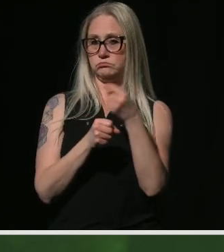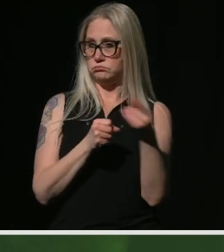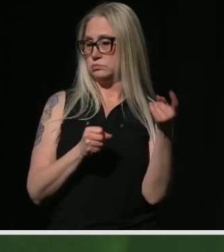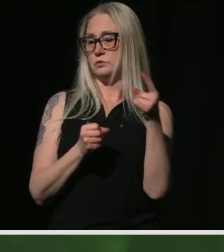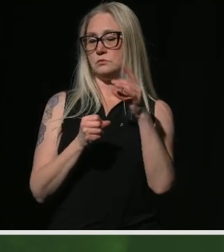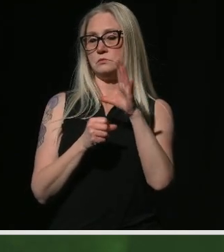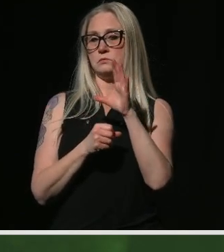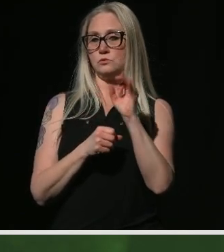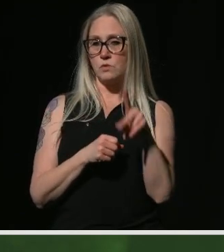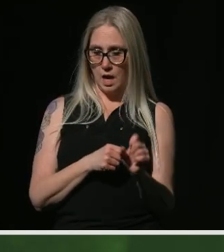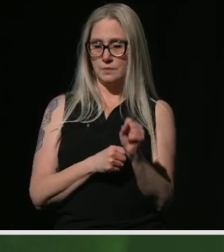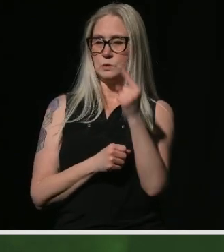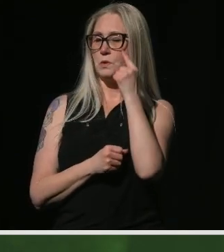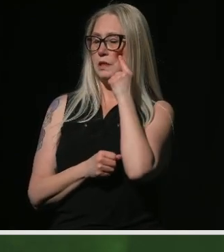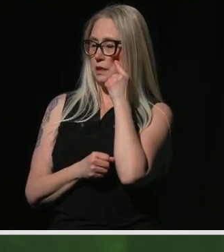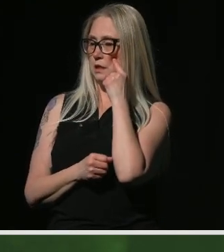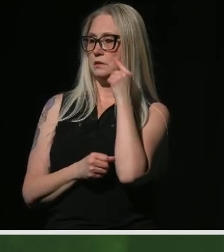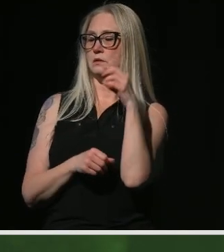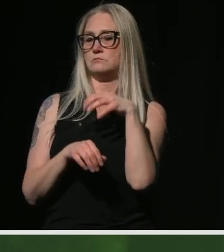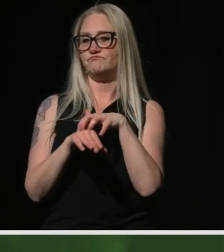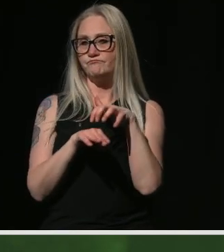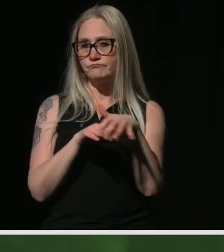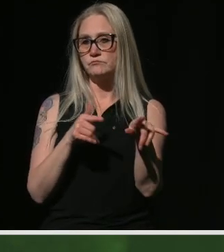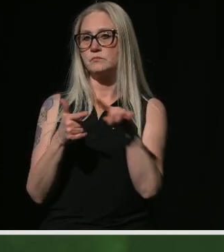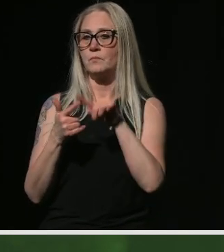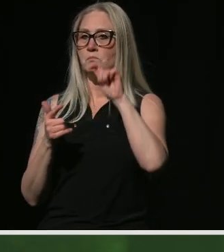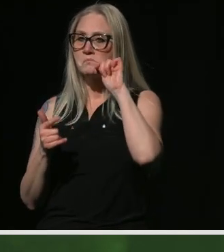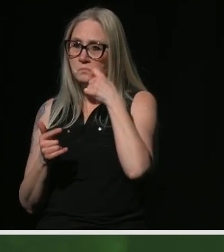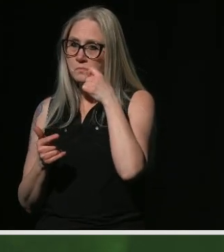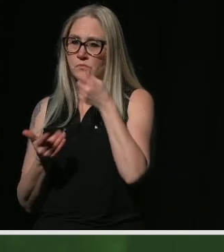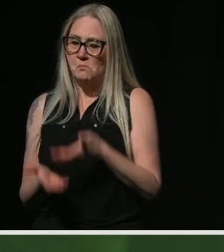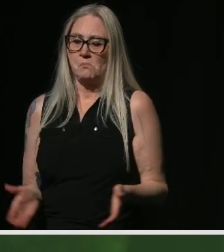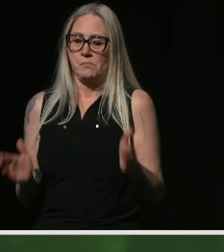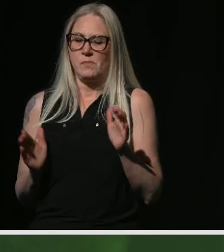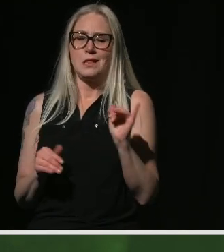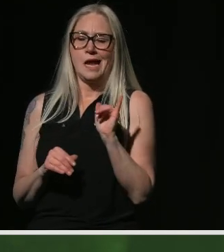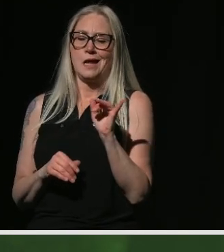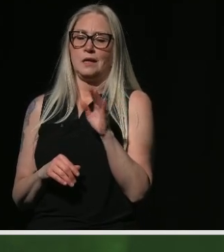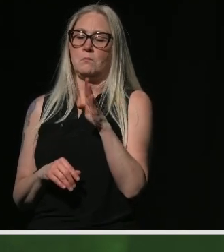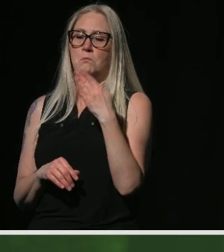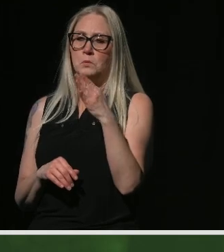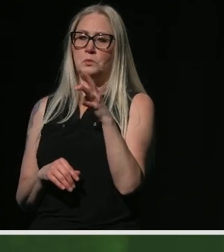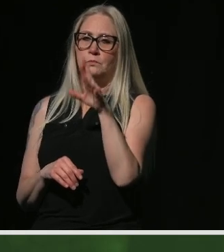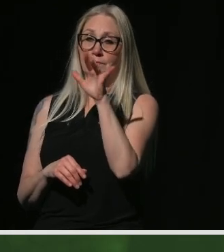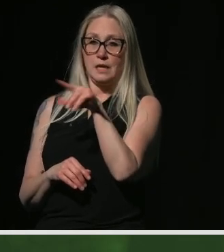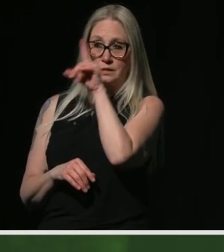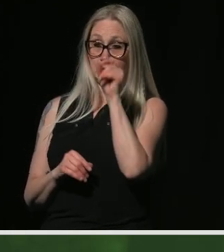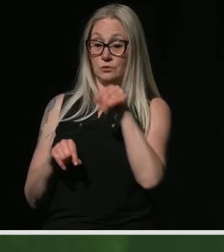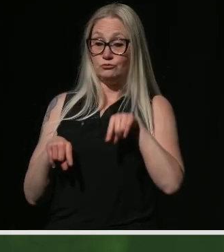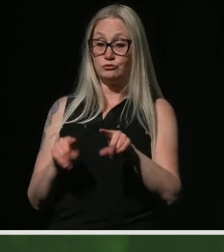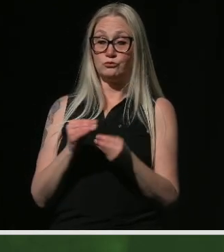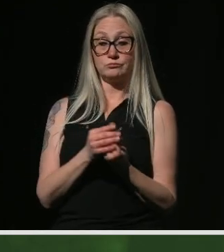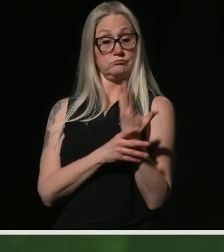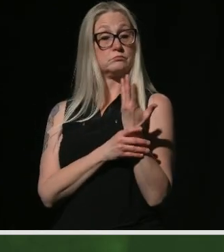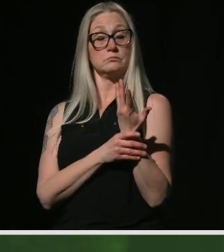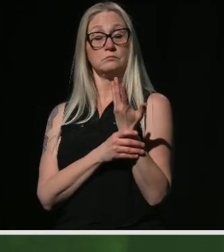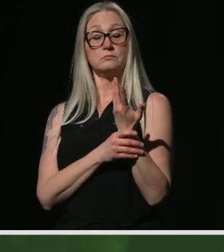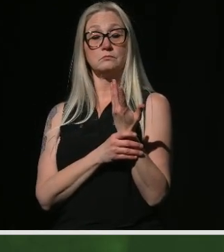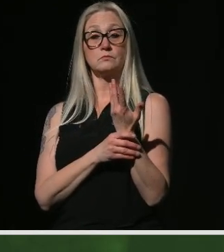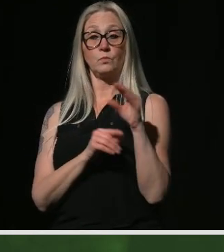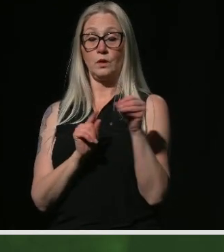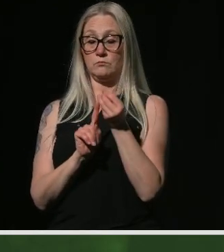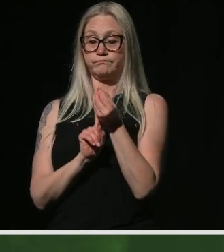think grapes, but also apples, bush fruit like blueberries. Because in early spring, as crops start to bud out and blossom, their frost